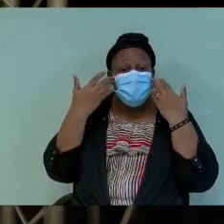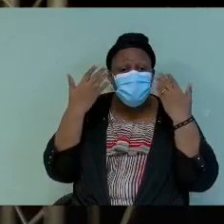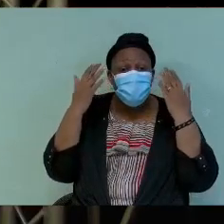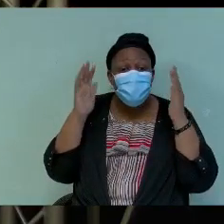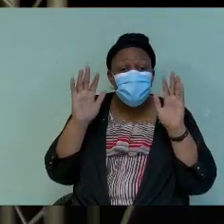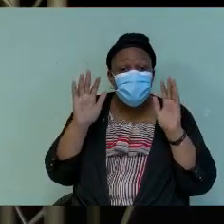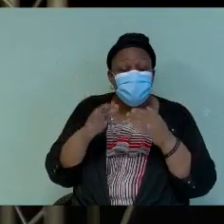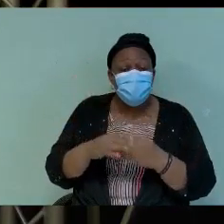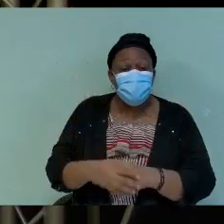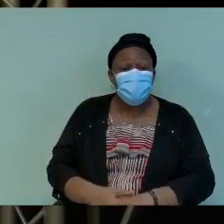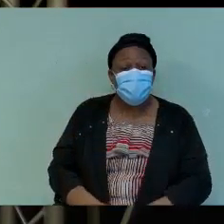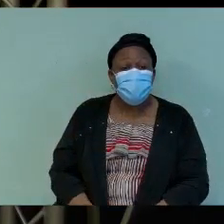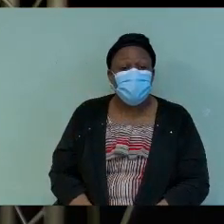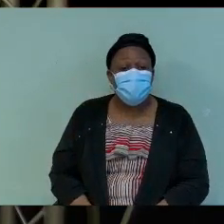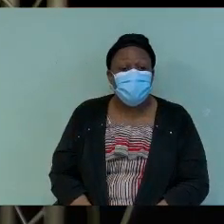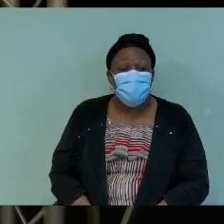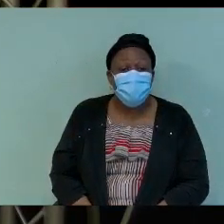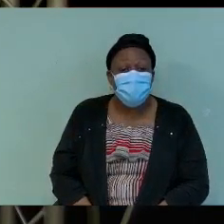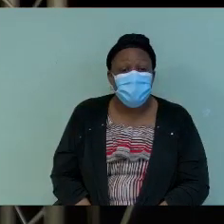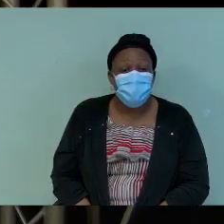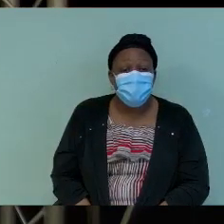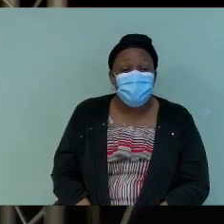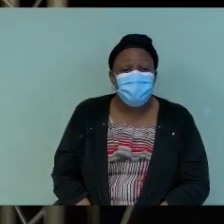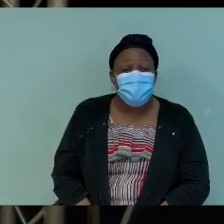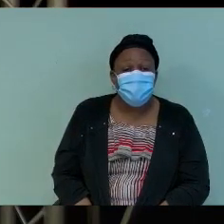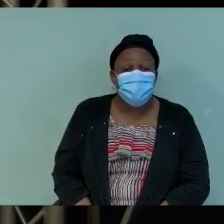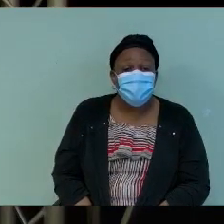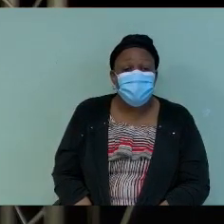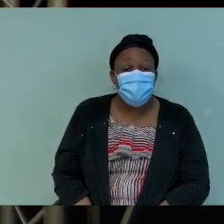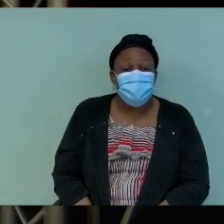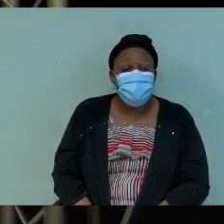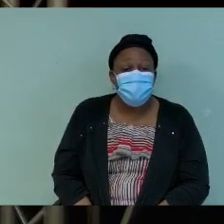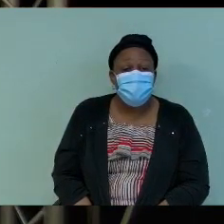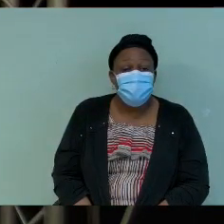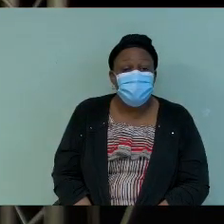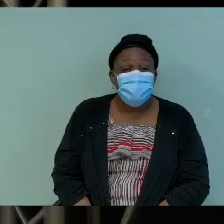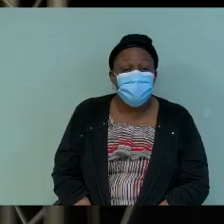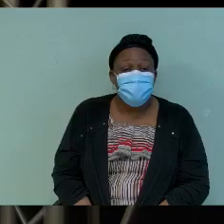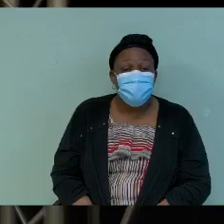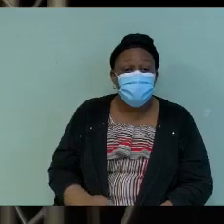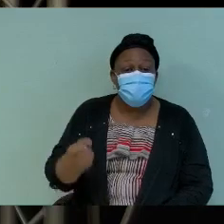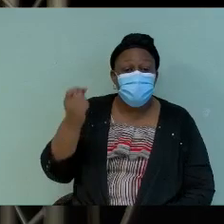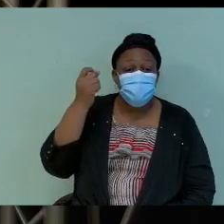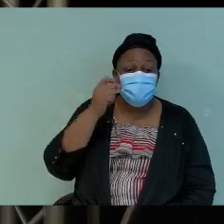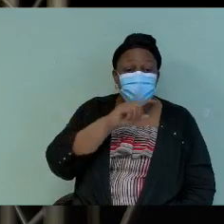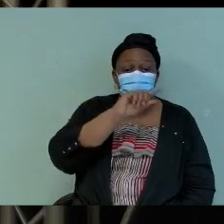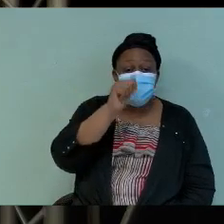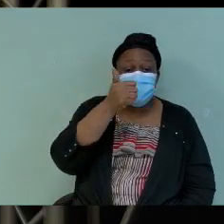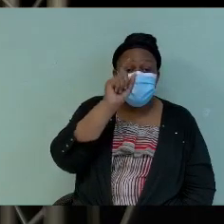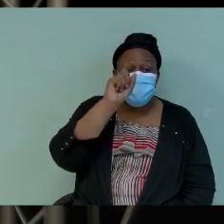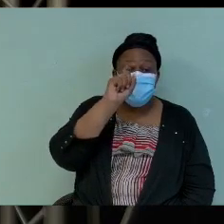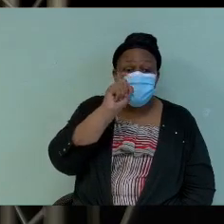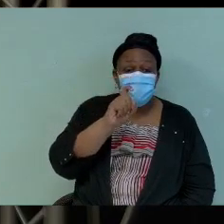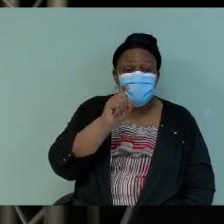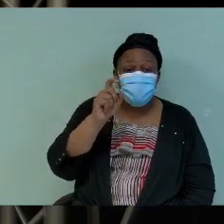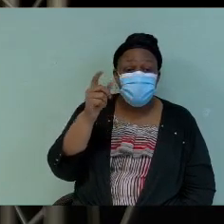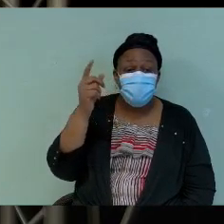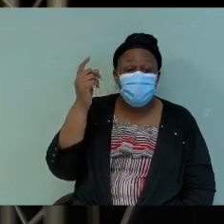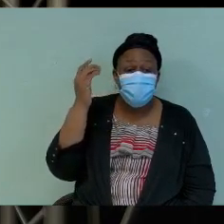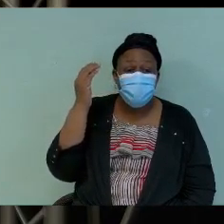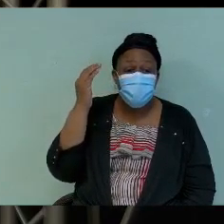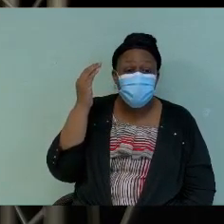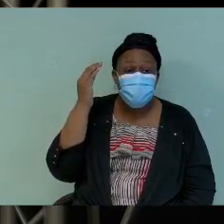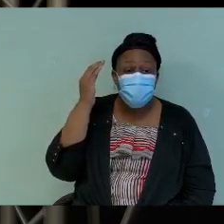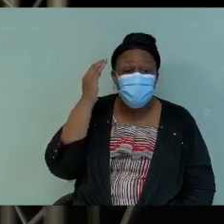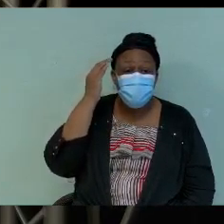Dr. Wilkinson, this question is for you again. We do understand that there are no major operations during